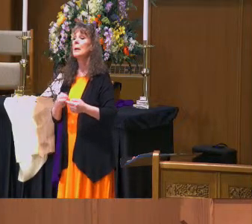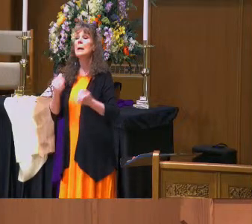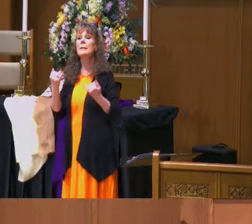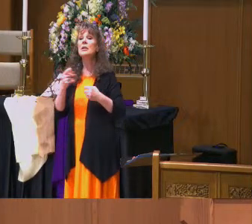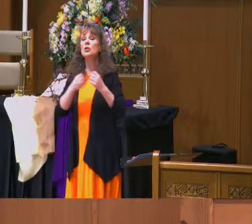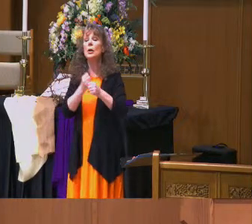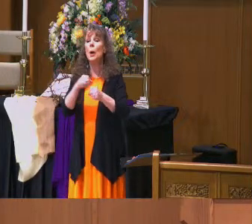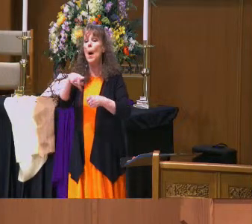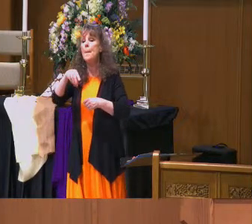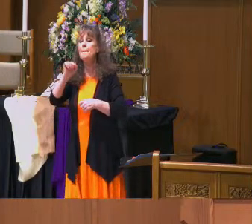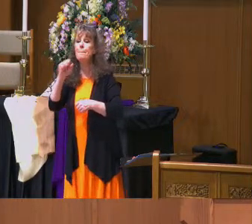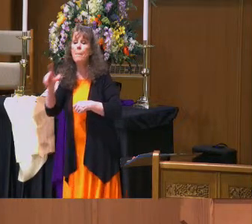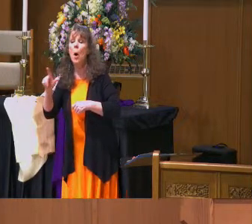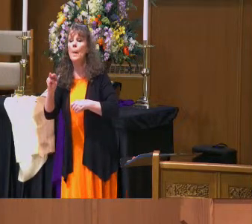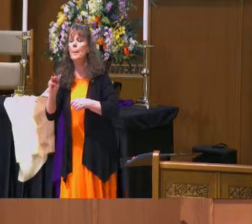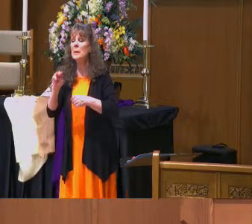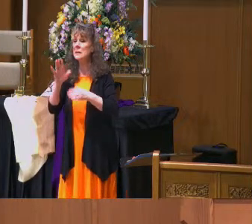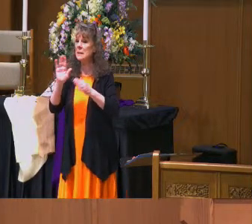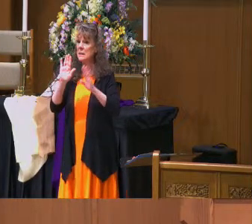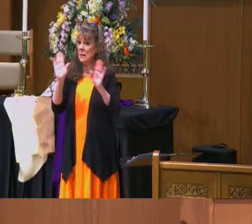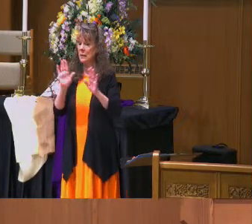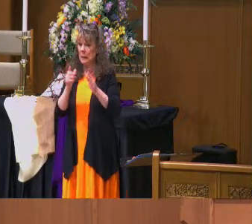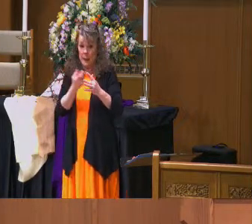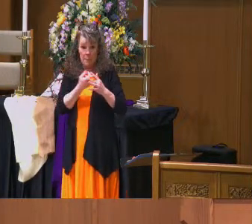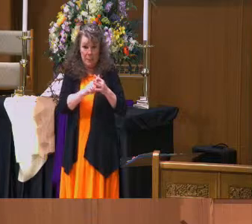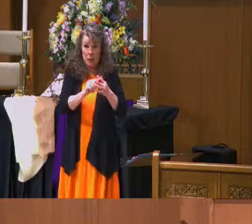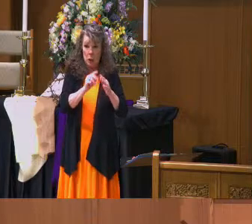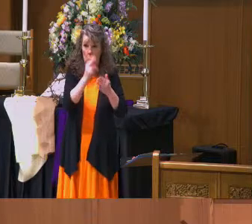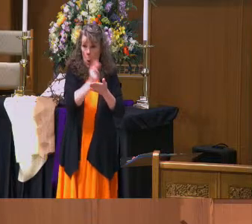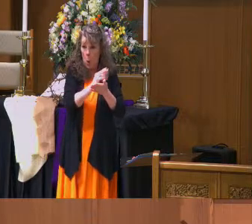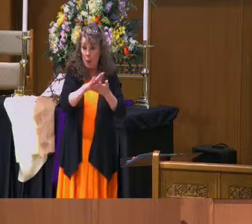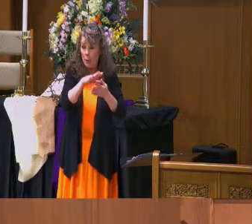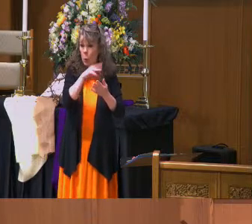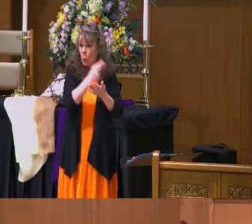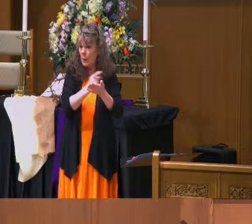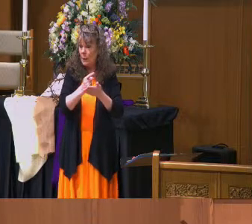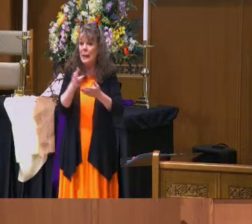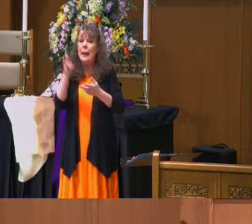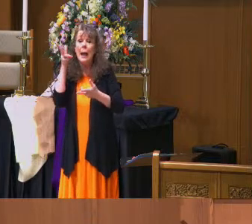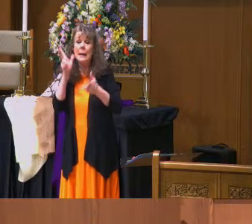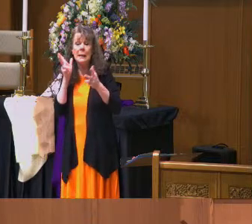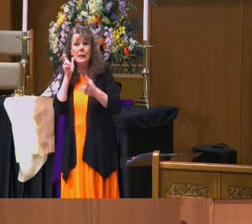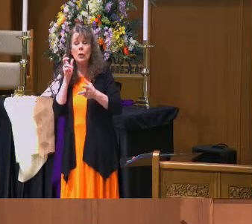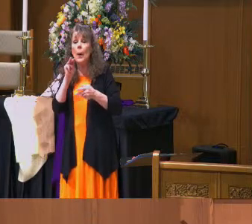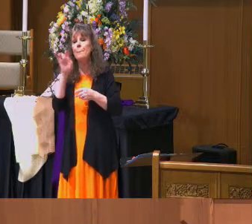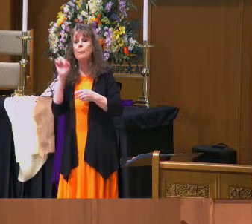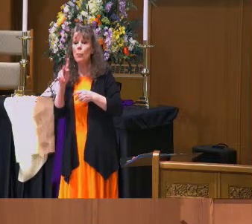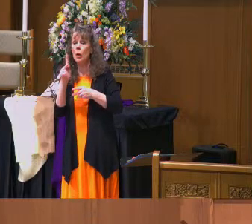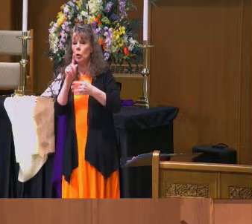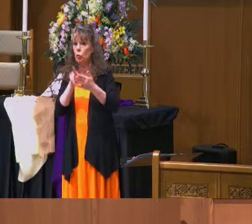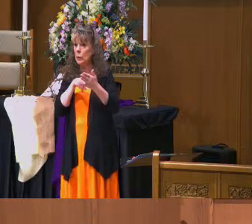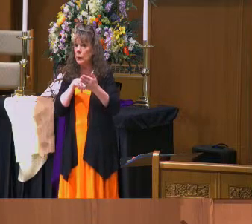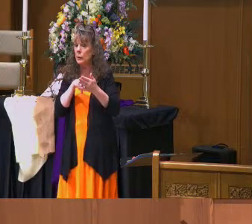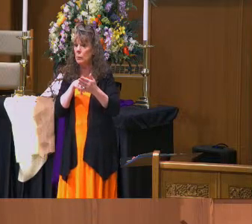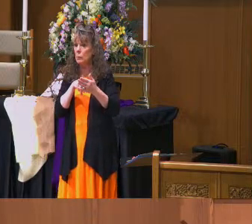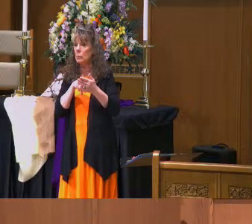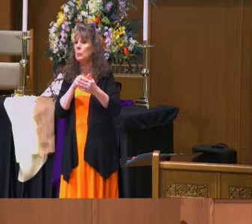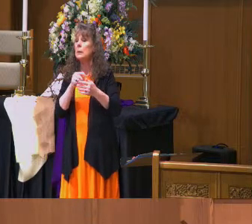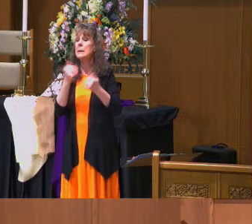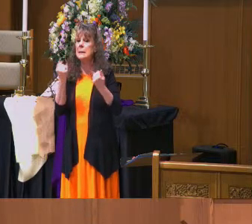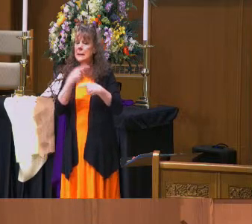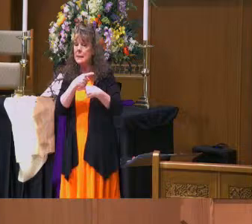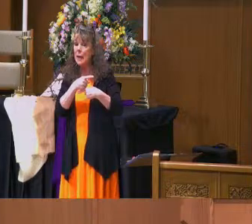year, this is the beginning of Holy Week. And as you heard Mark read from the passage already, this is the